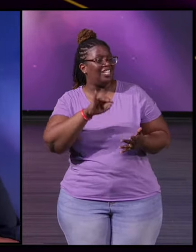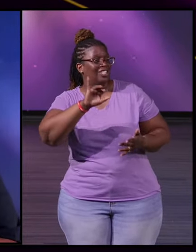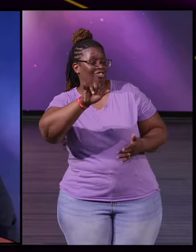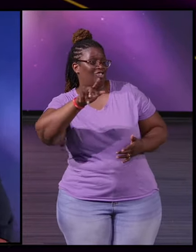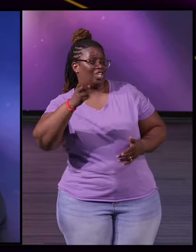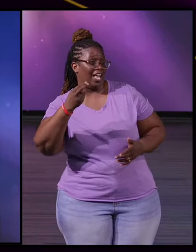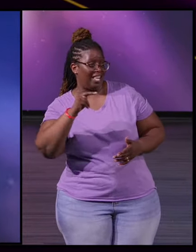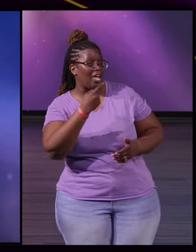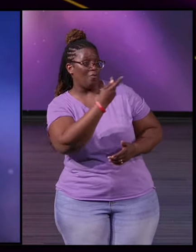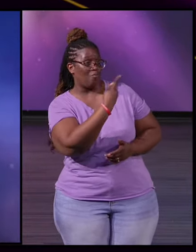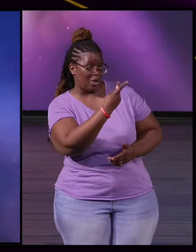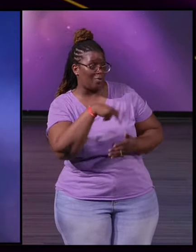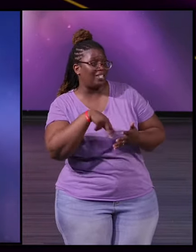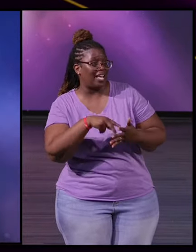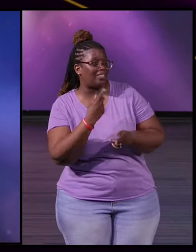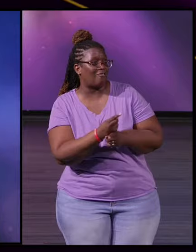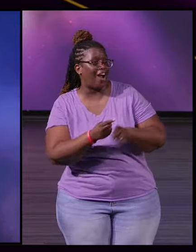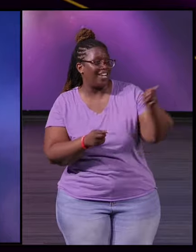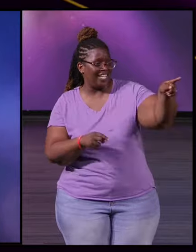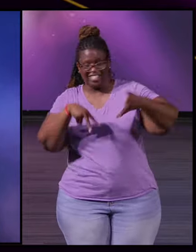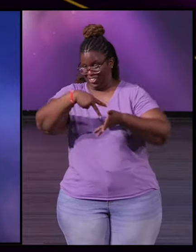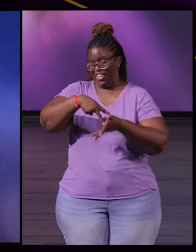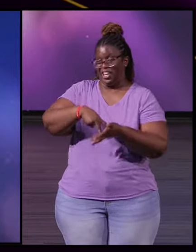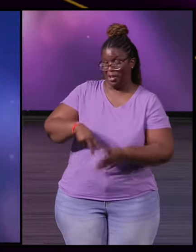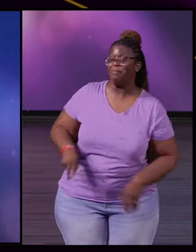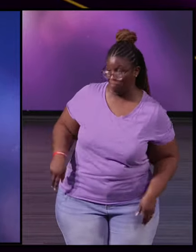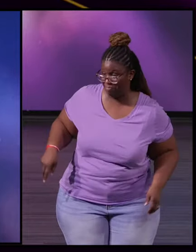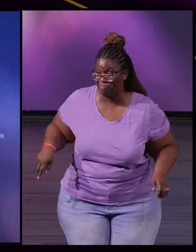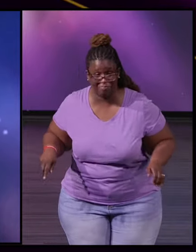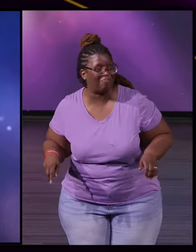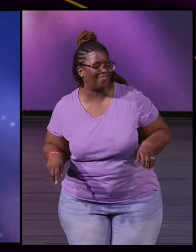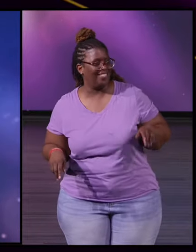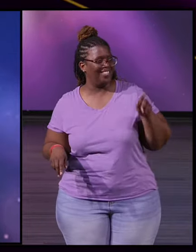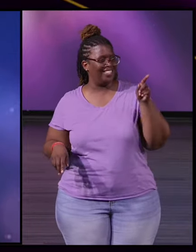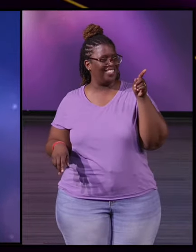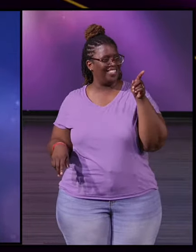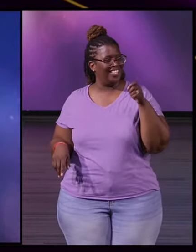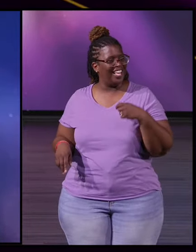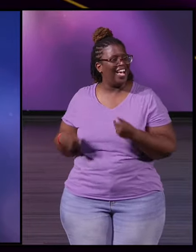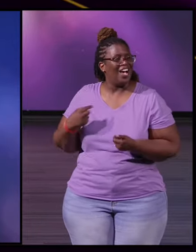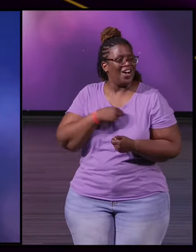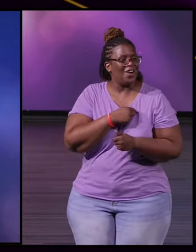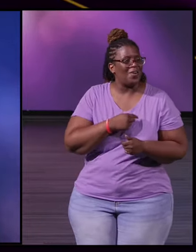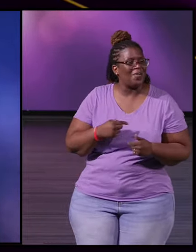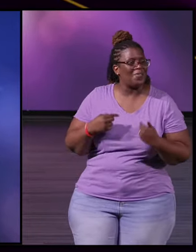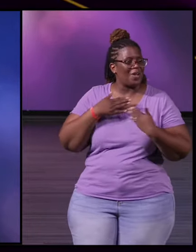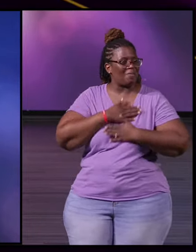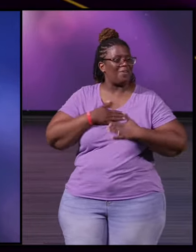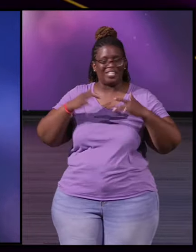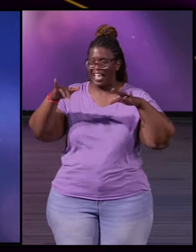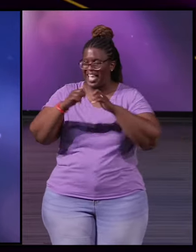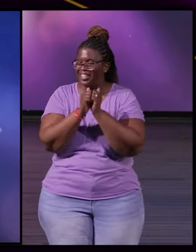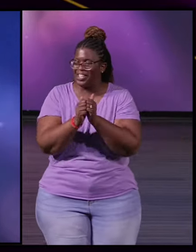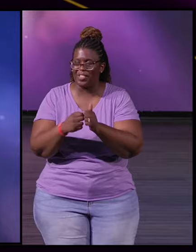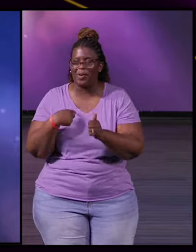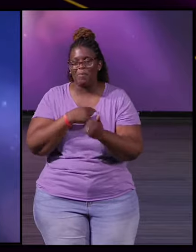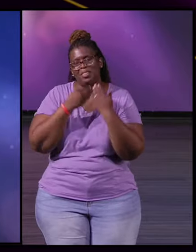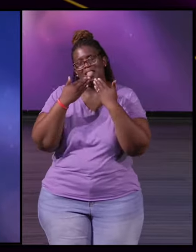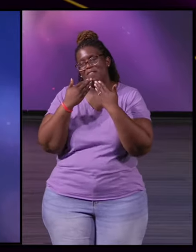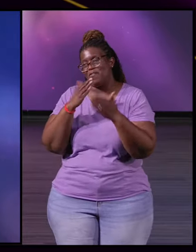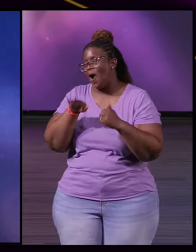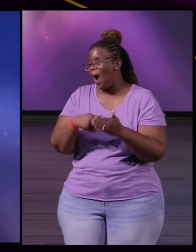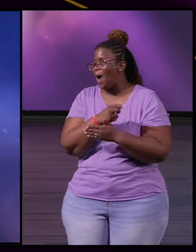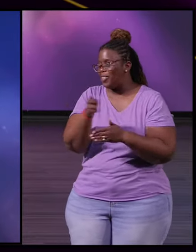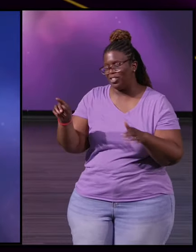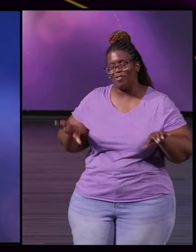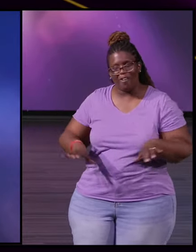getting it in. And so y'all, this is a phenomenal time for us to celebrate and get together. And we appreciate all that people have done. And we appreciate the home